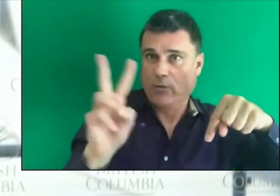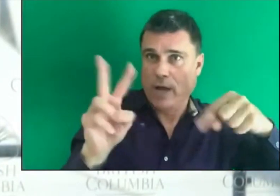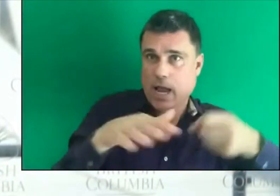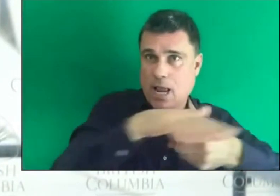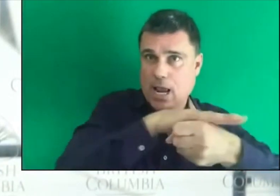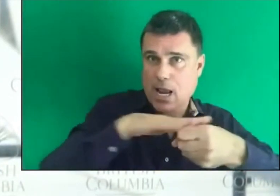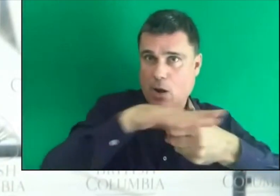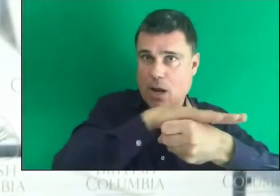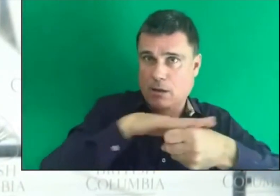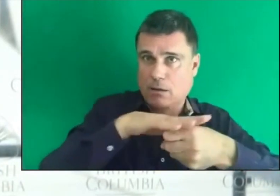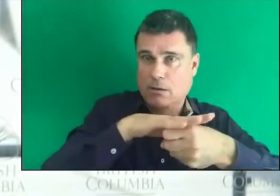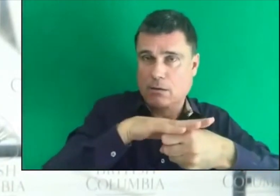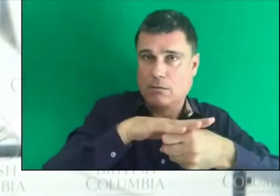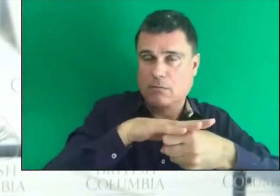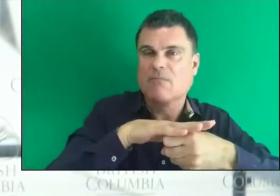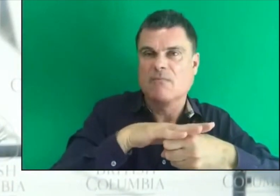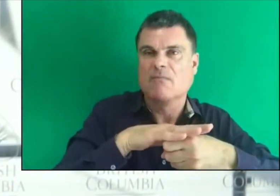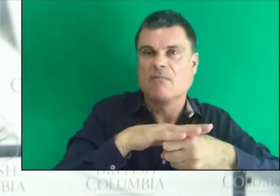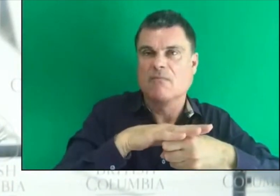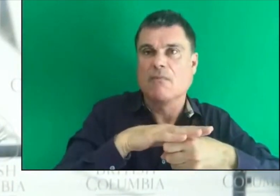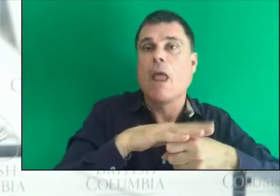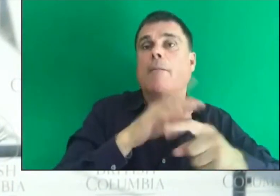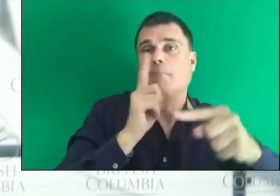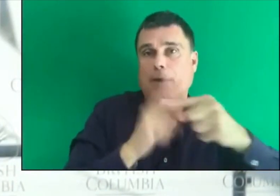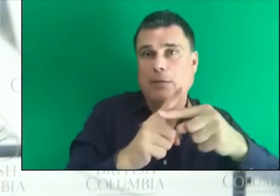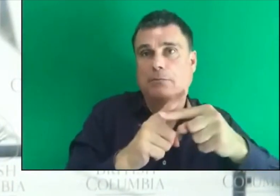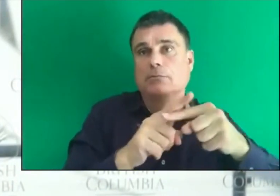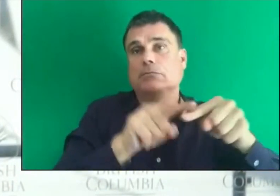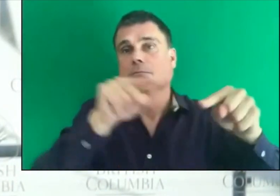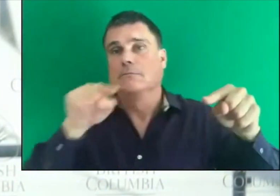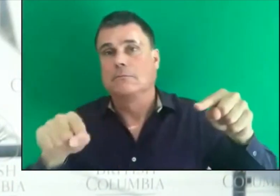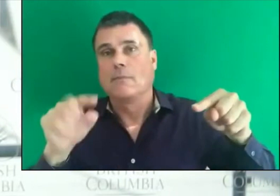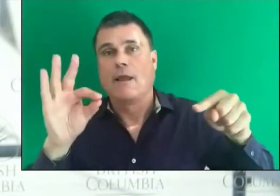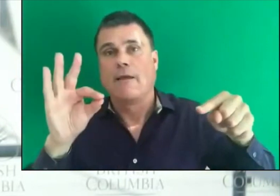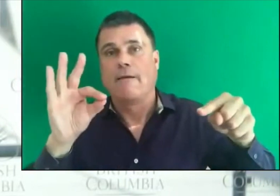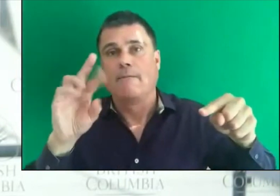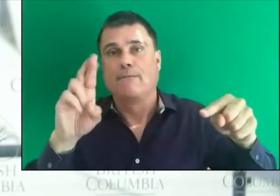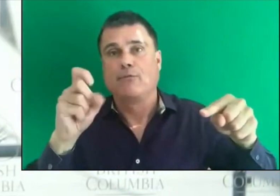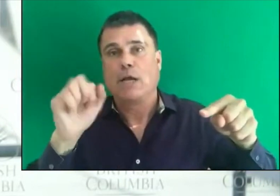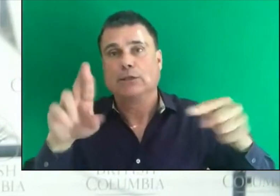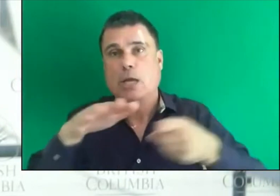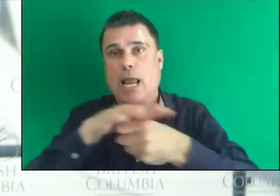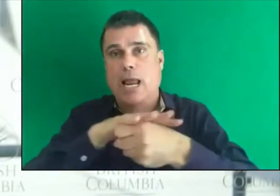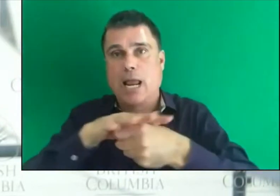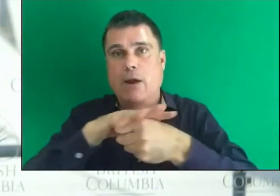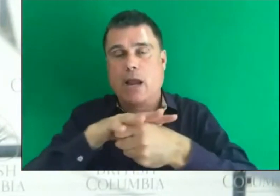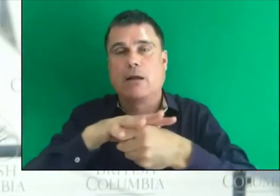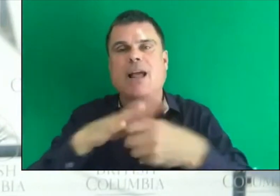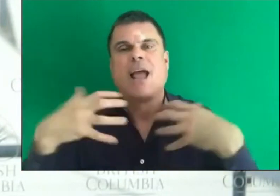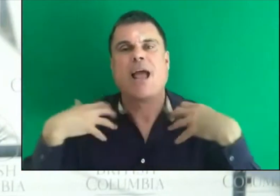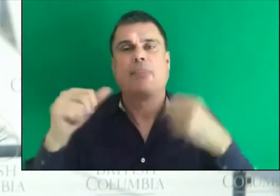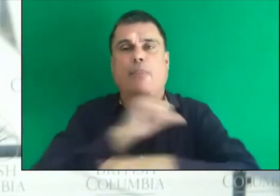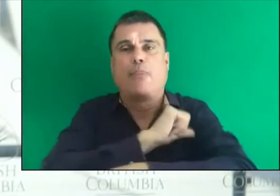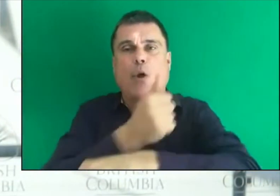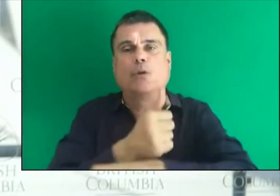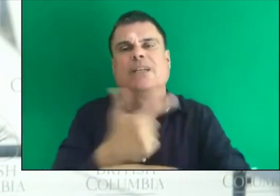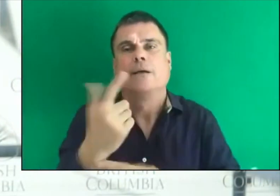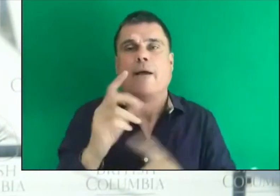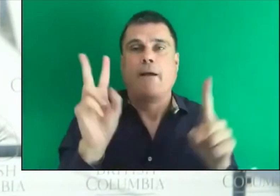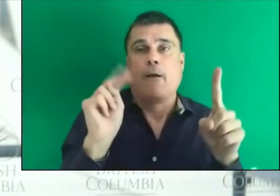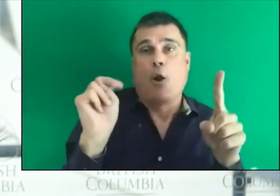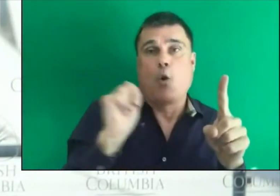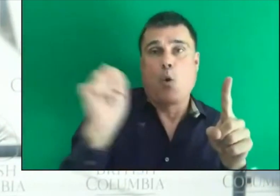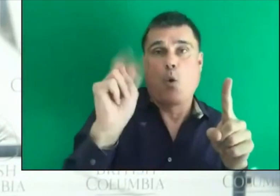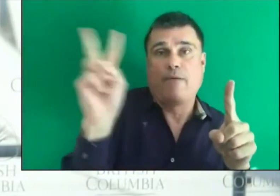Can I just clarify something, I guess, before we start on the questions? Just to clarify, the orders that are put in place